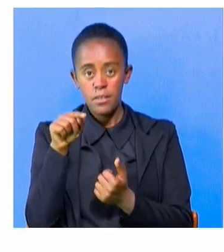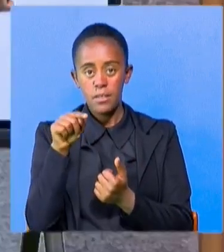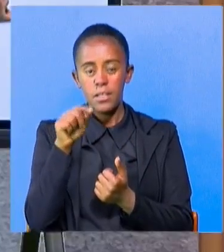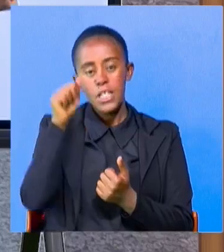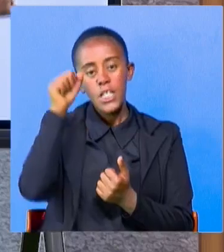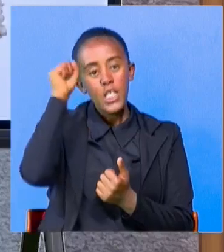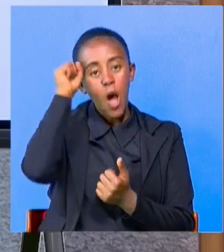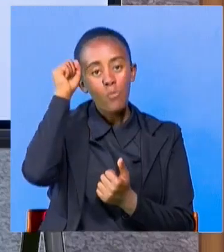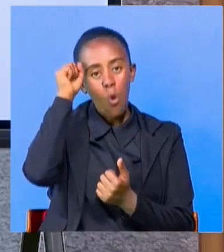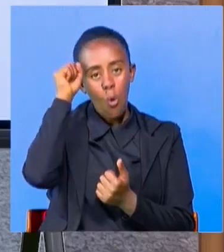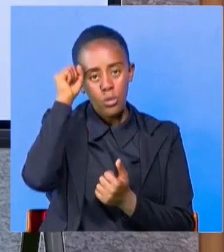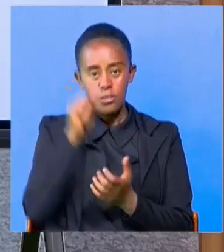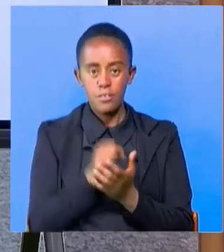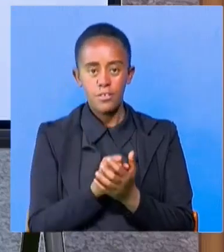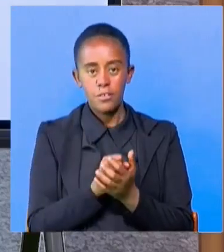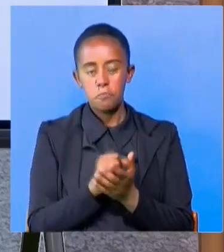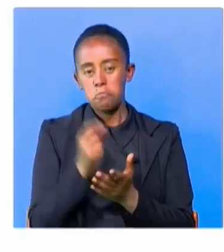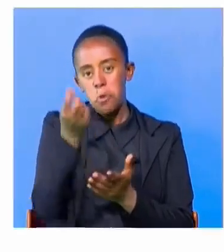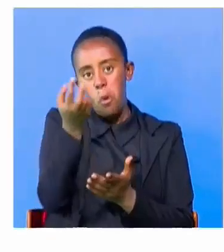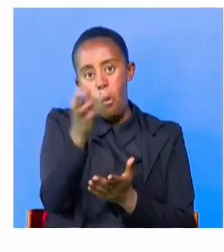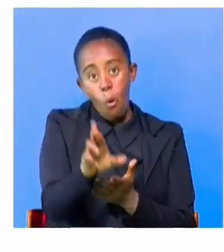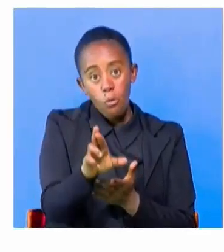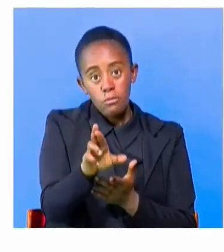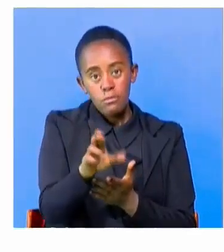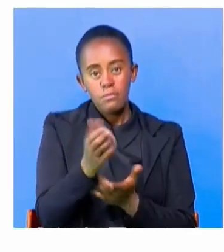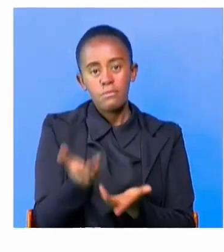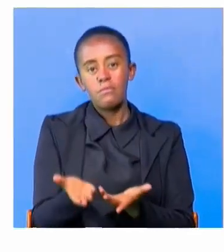Samson. Or